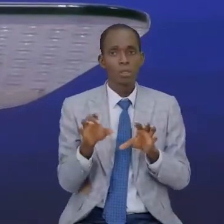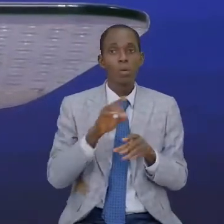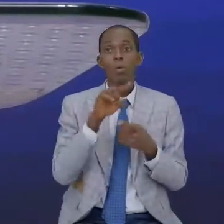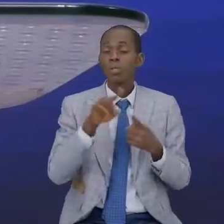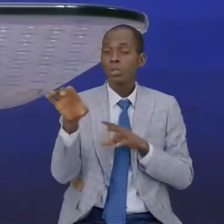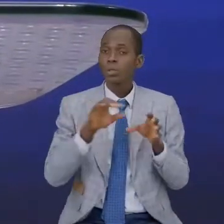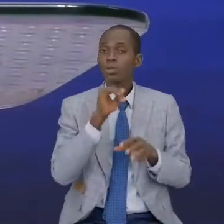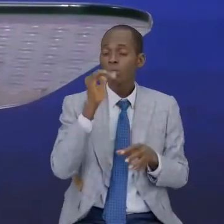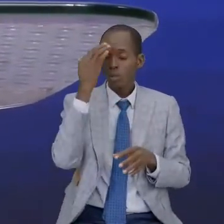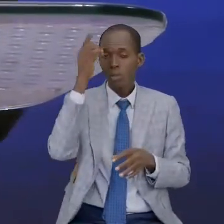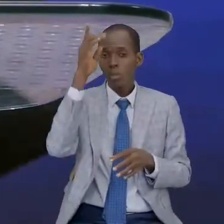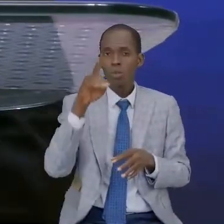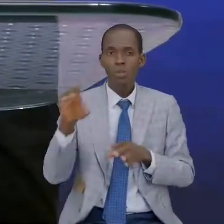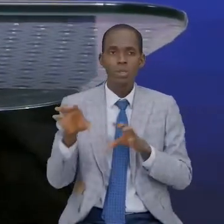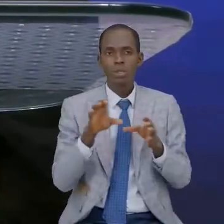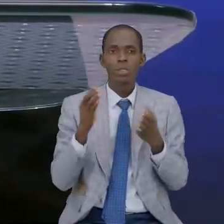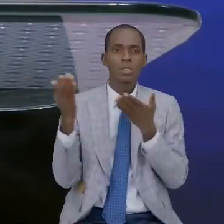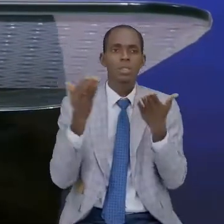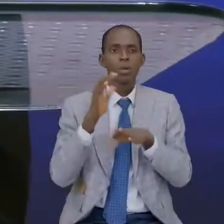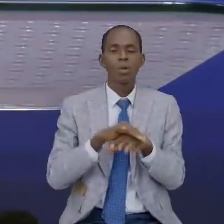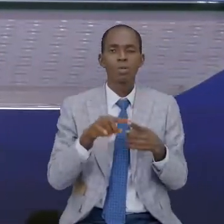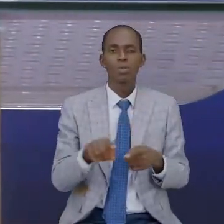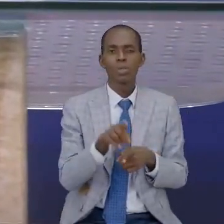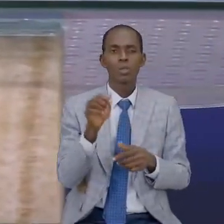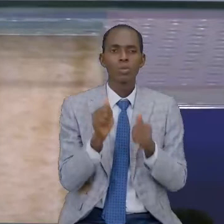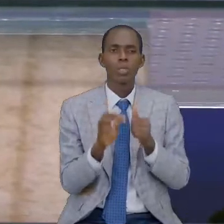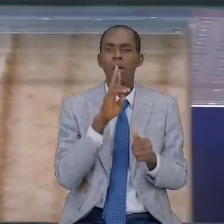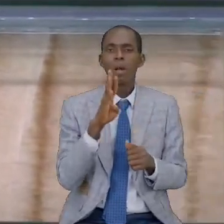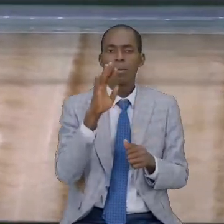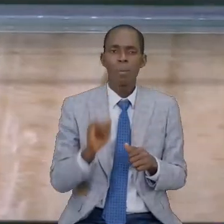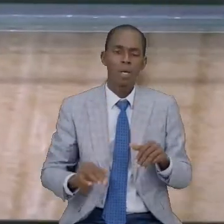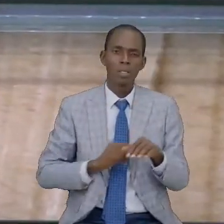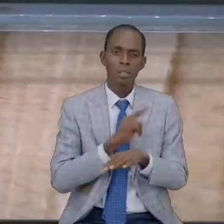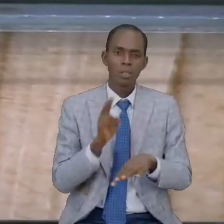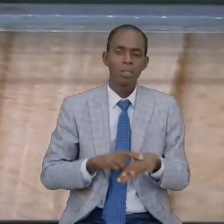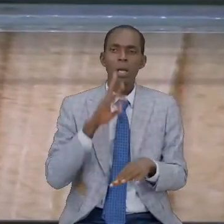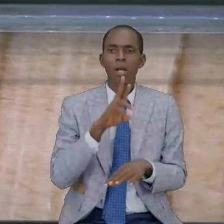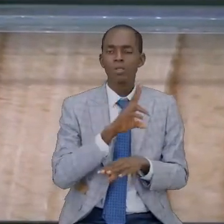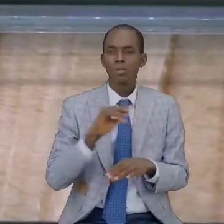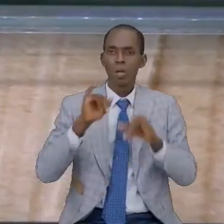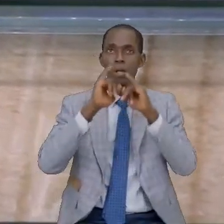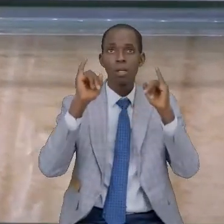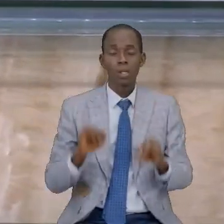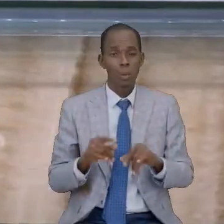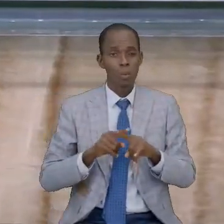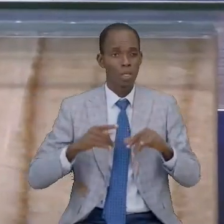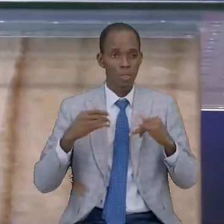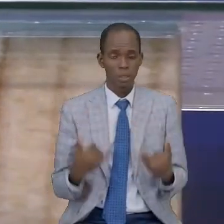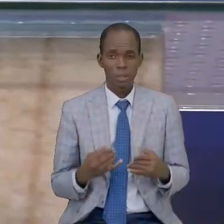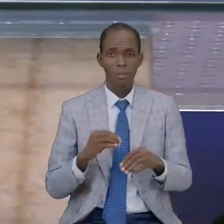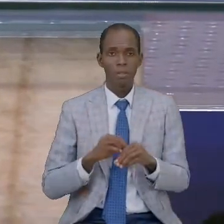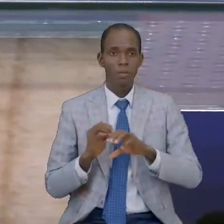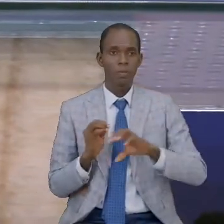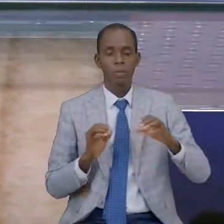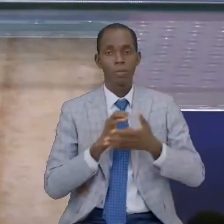service. When ye knew not God, ye did service unto them which are by nature and no God. Verse 9, but